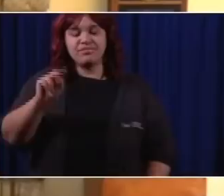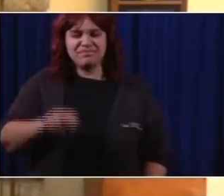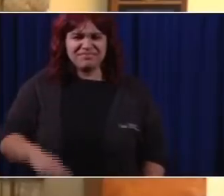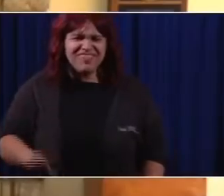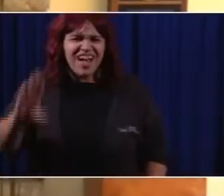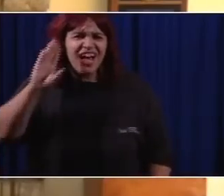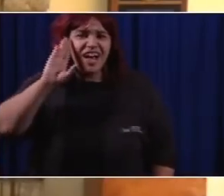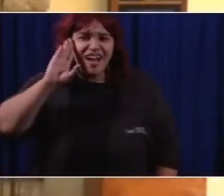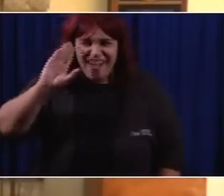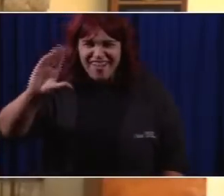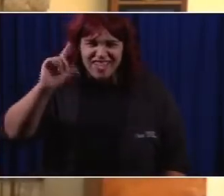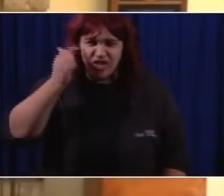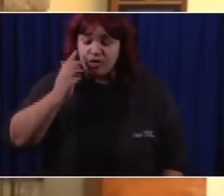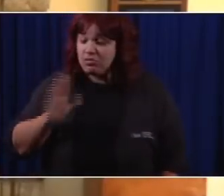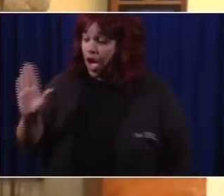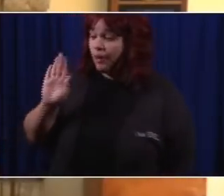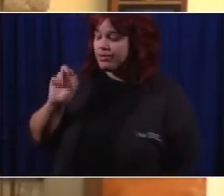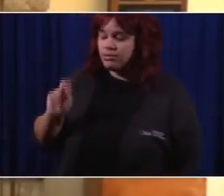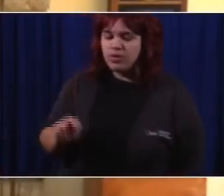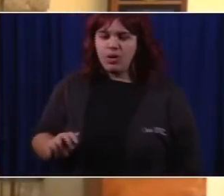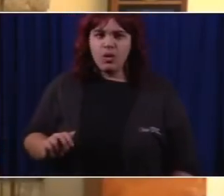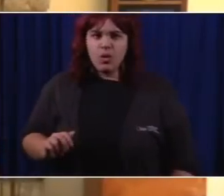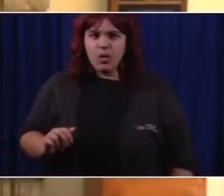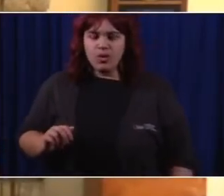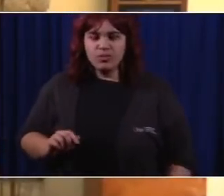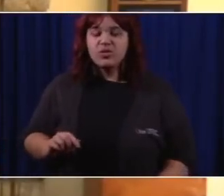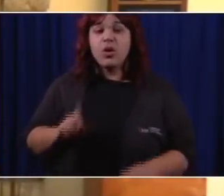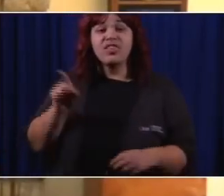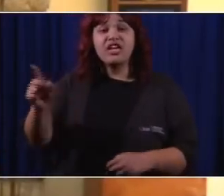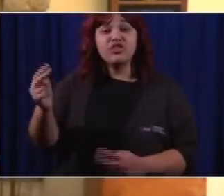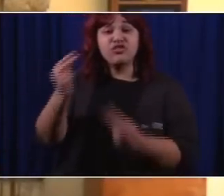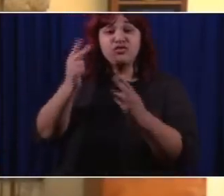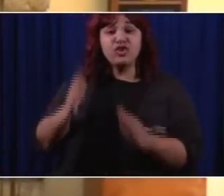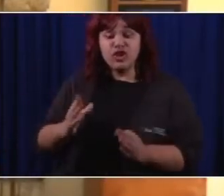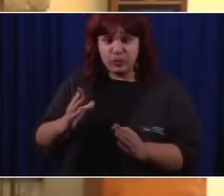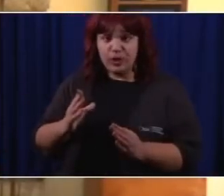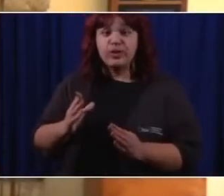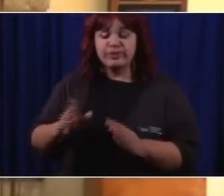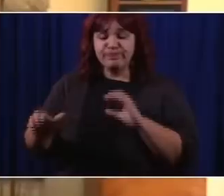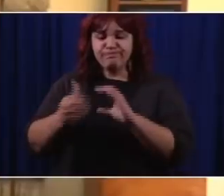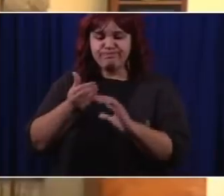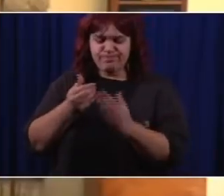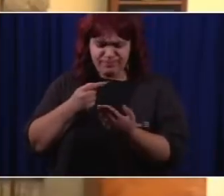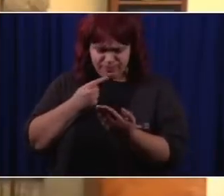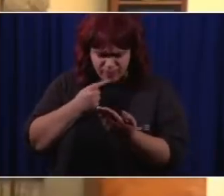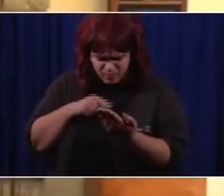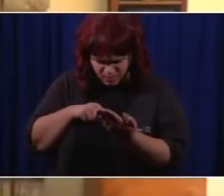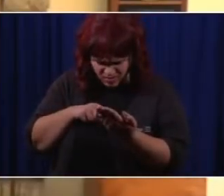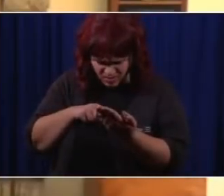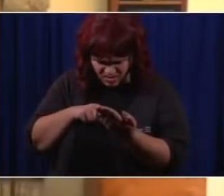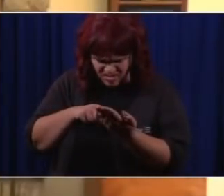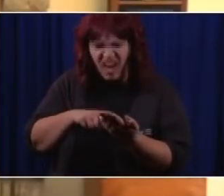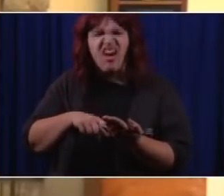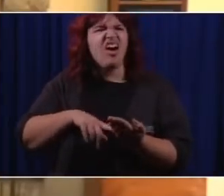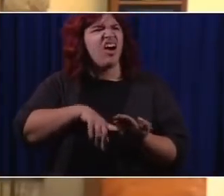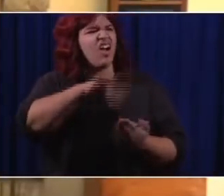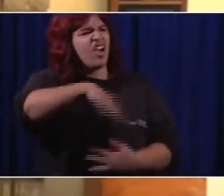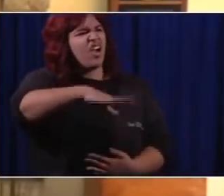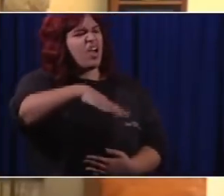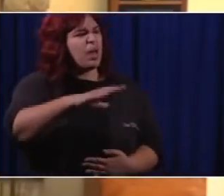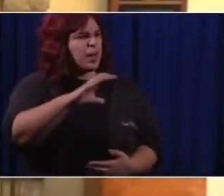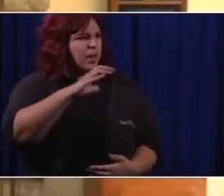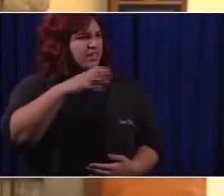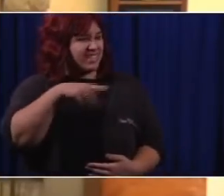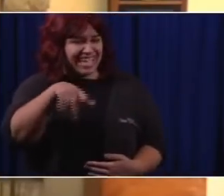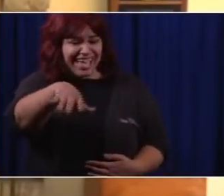have an email here from a WCPO viewer who says they see police officers not wearing masks in areas where